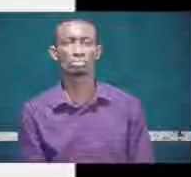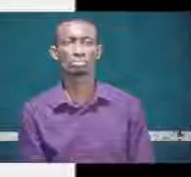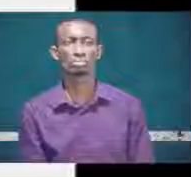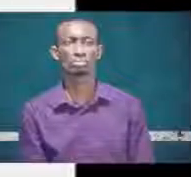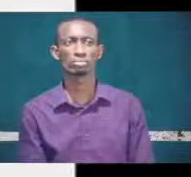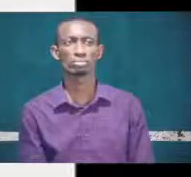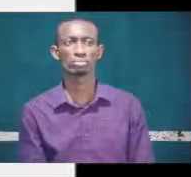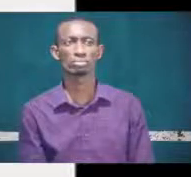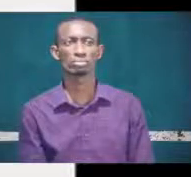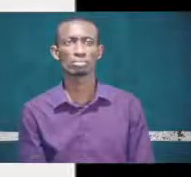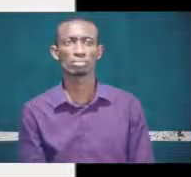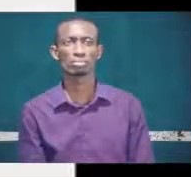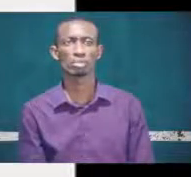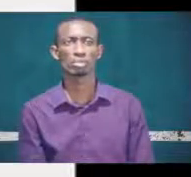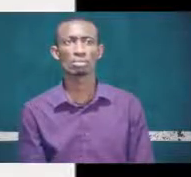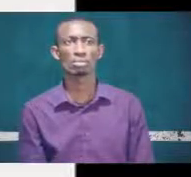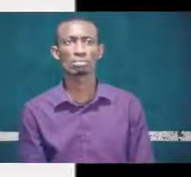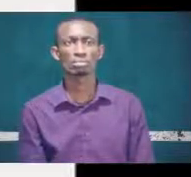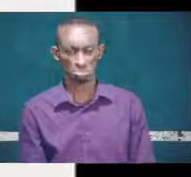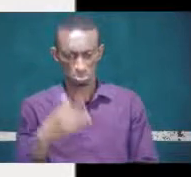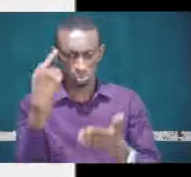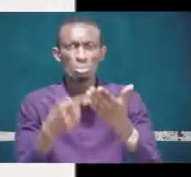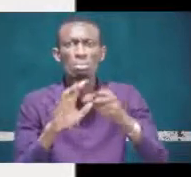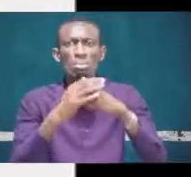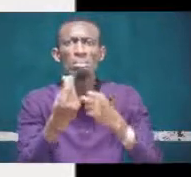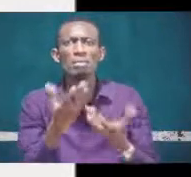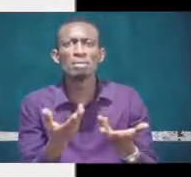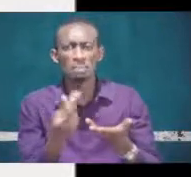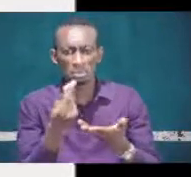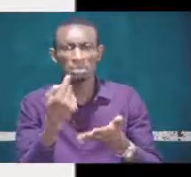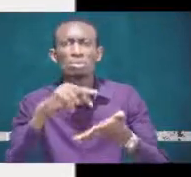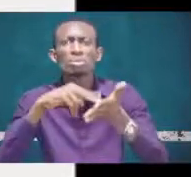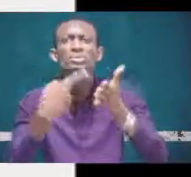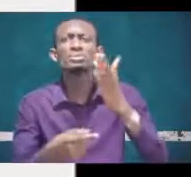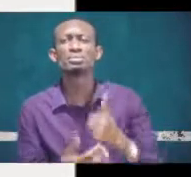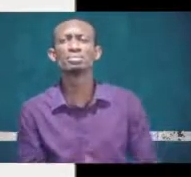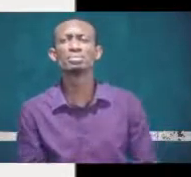What is meant by money? What is money? What is money?